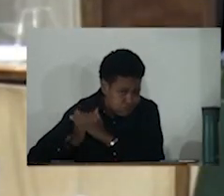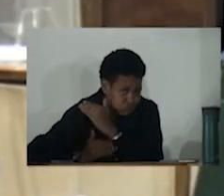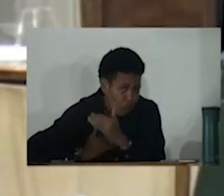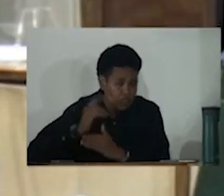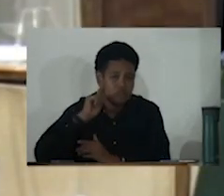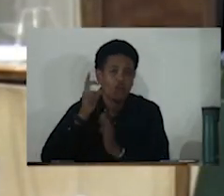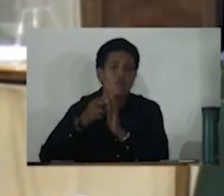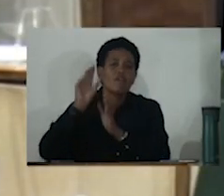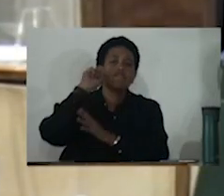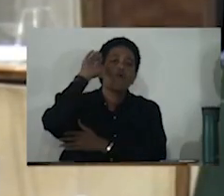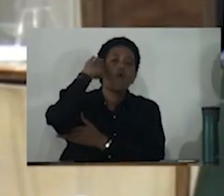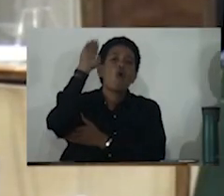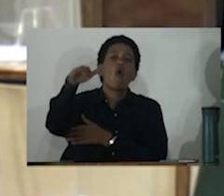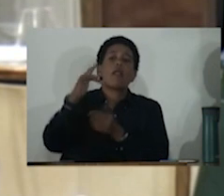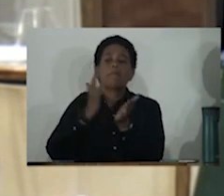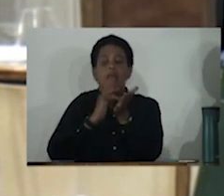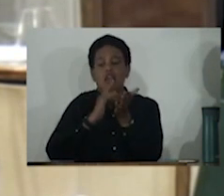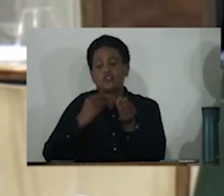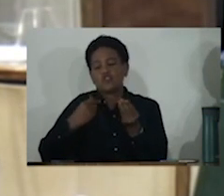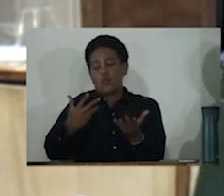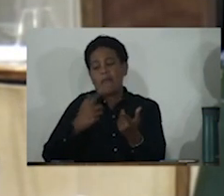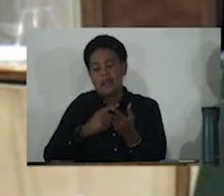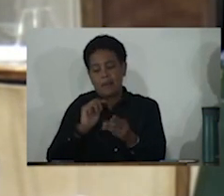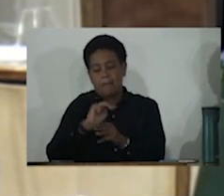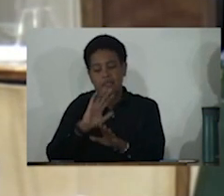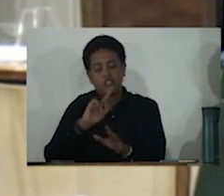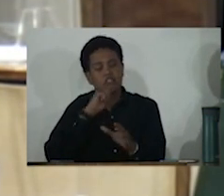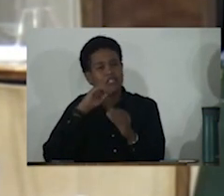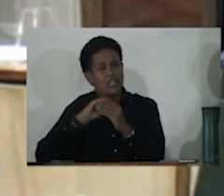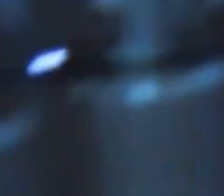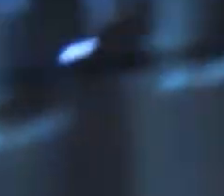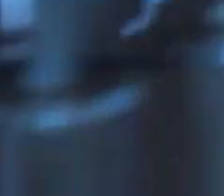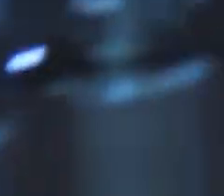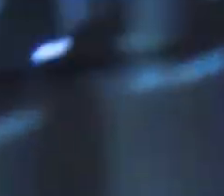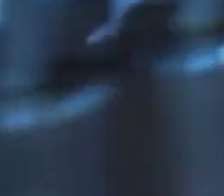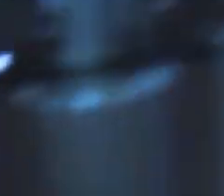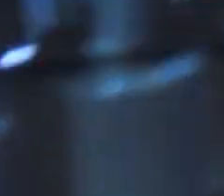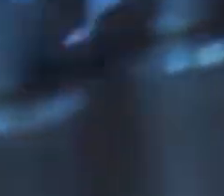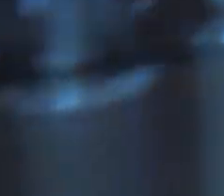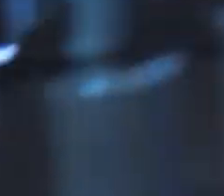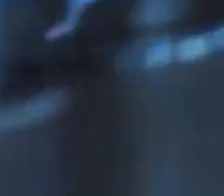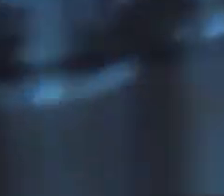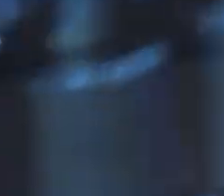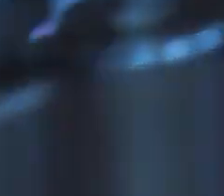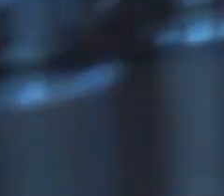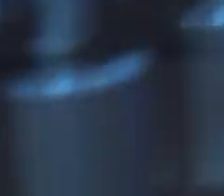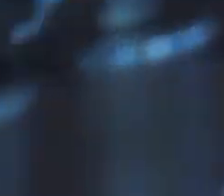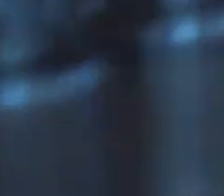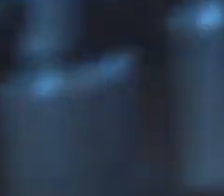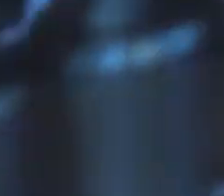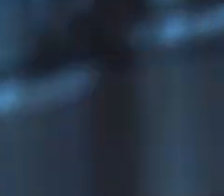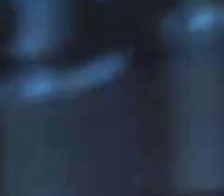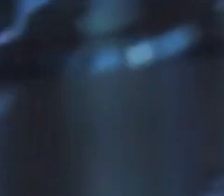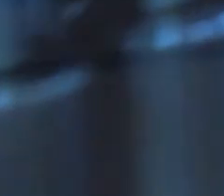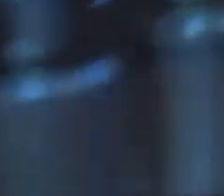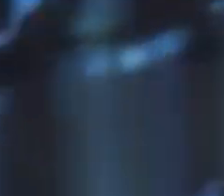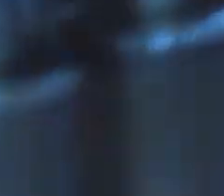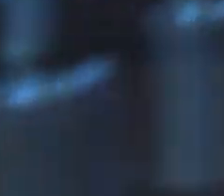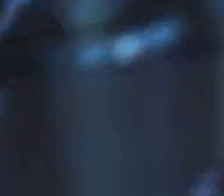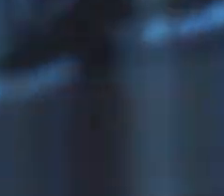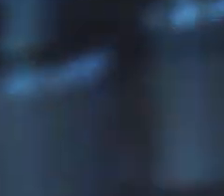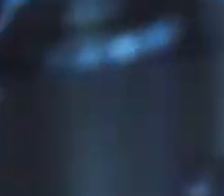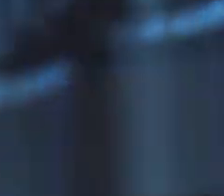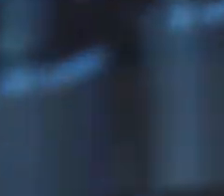for all medical supplies that are administered within our jurisdiction. For the granting of emergency use authorization,